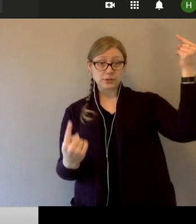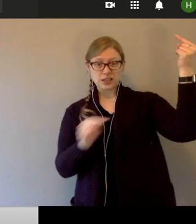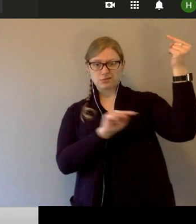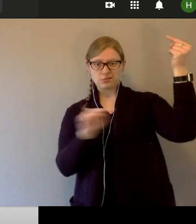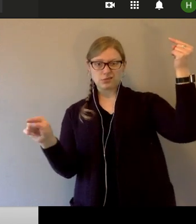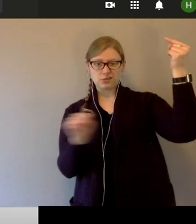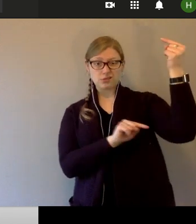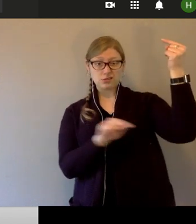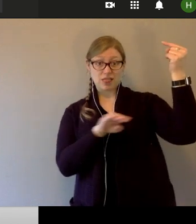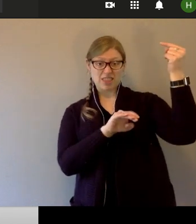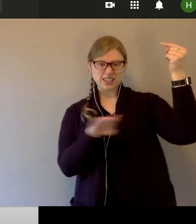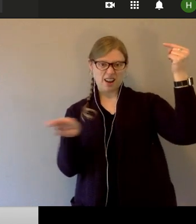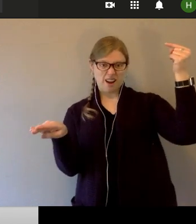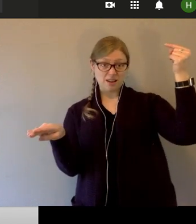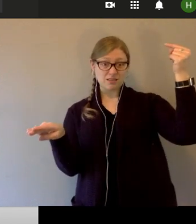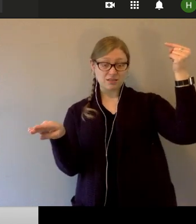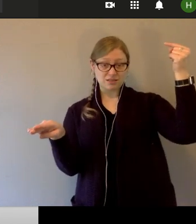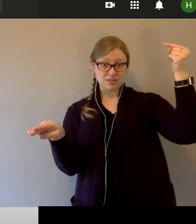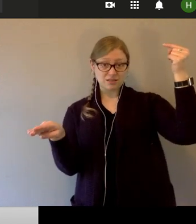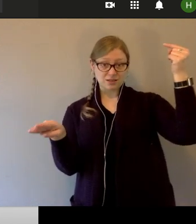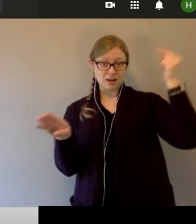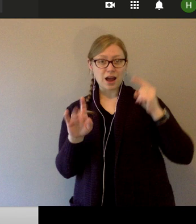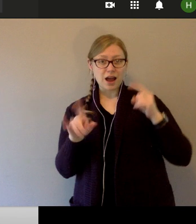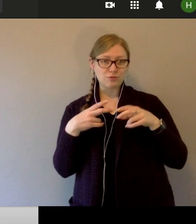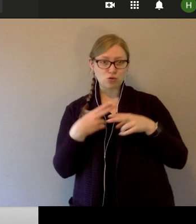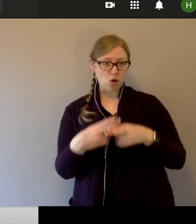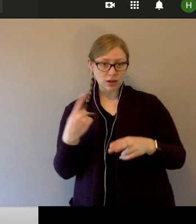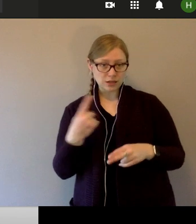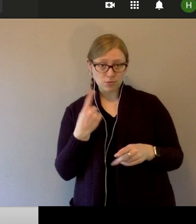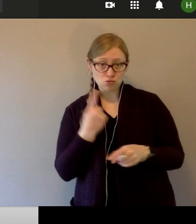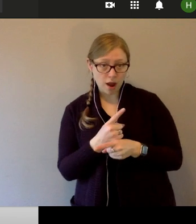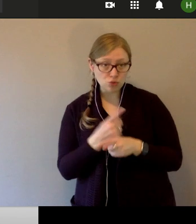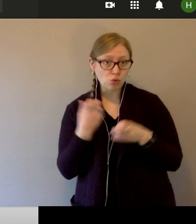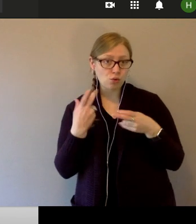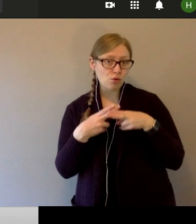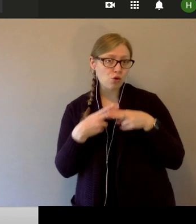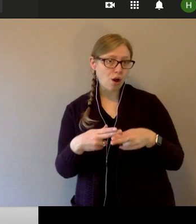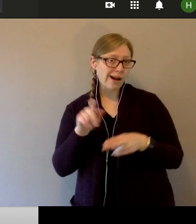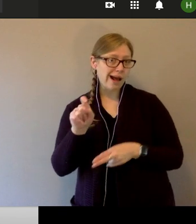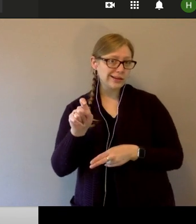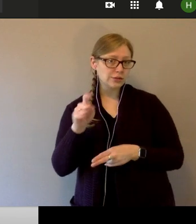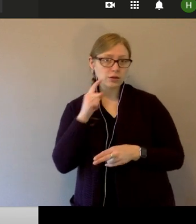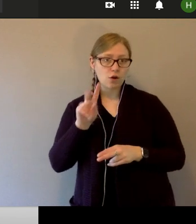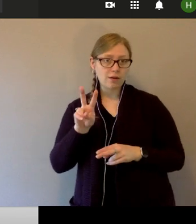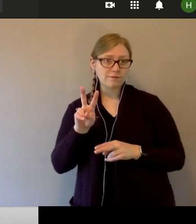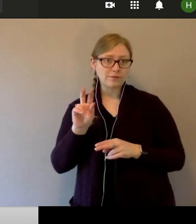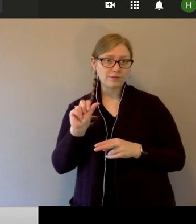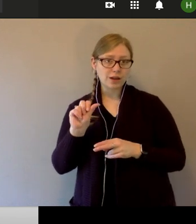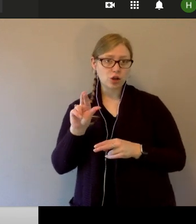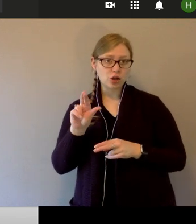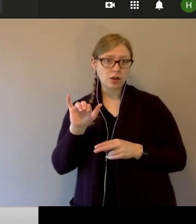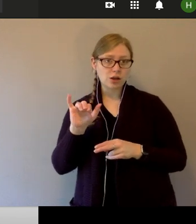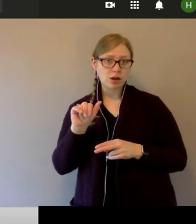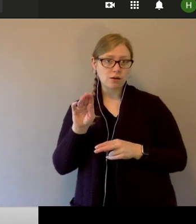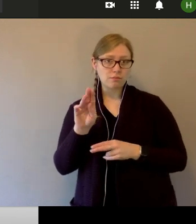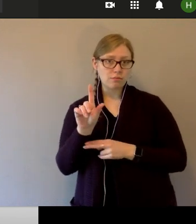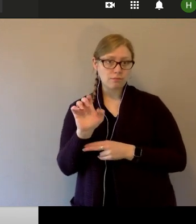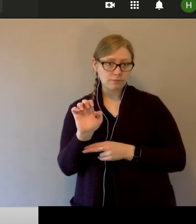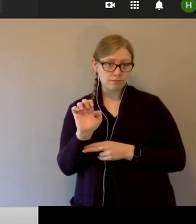So we have to give it a variable. So let's call it x. And so I can see that I know the opposite